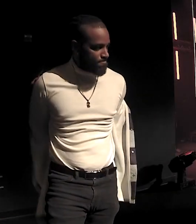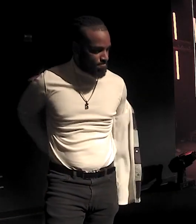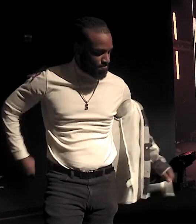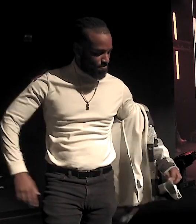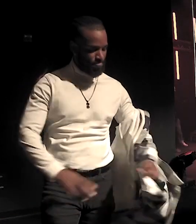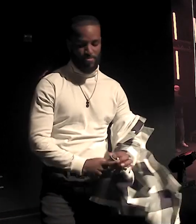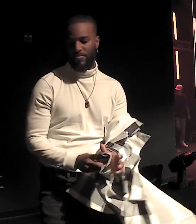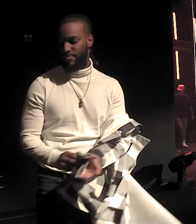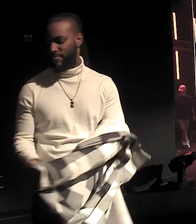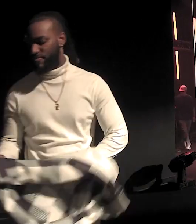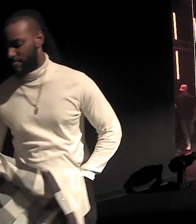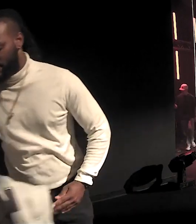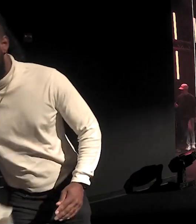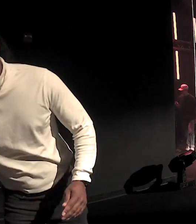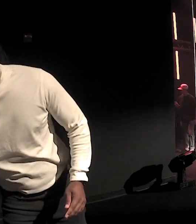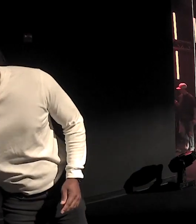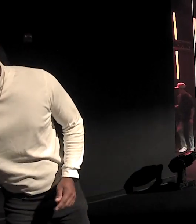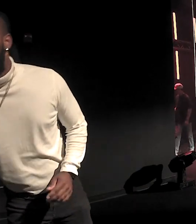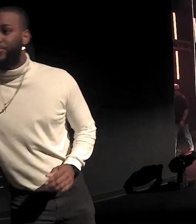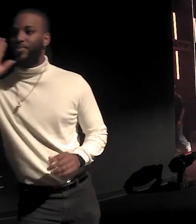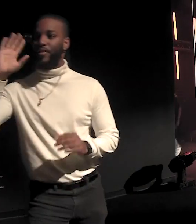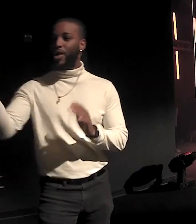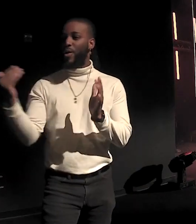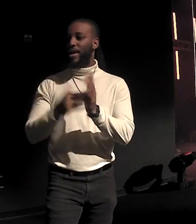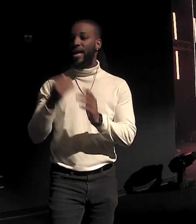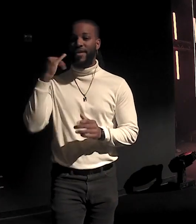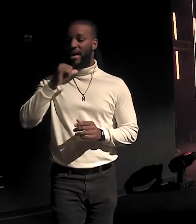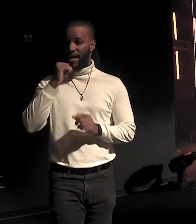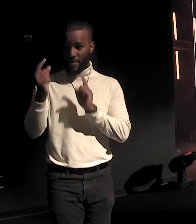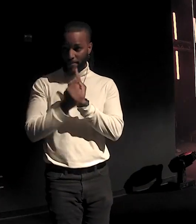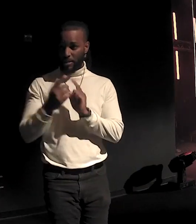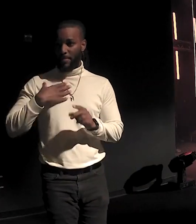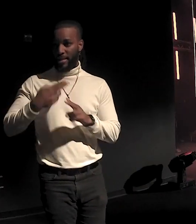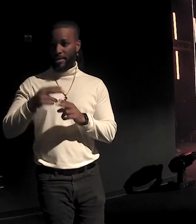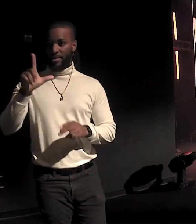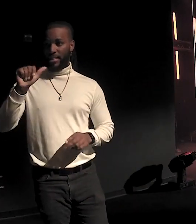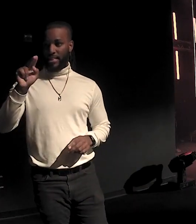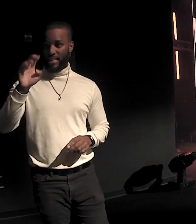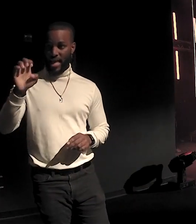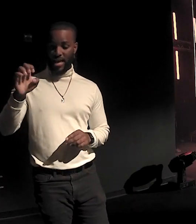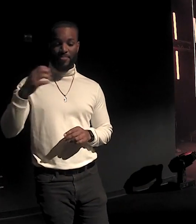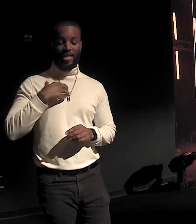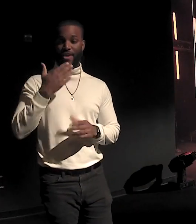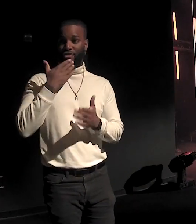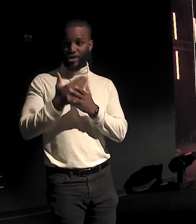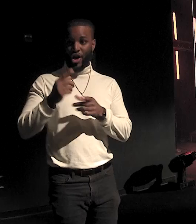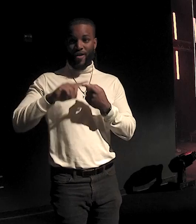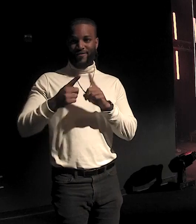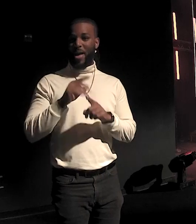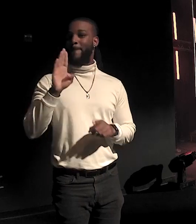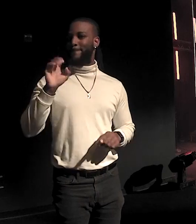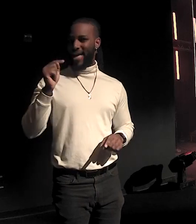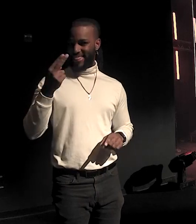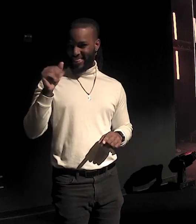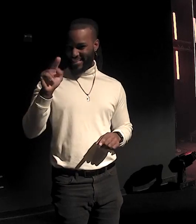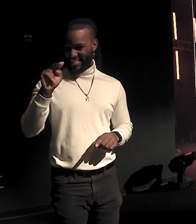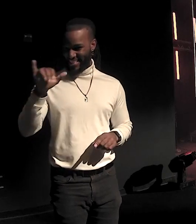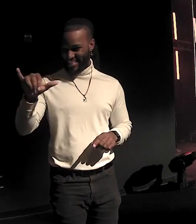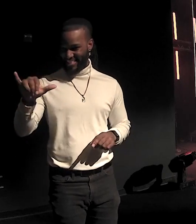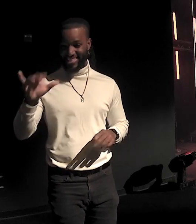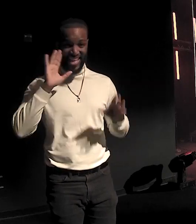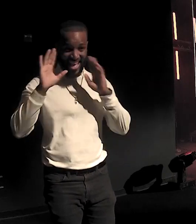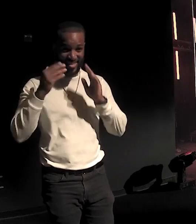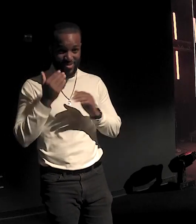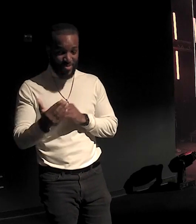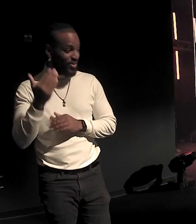Hello again. If I haven't met you, my name's Lane. I'm the student ministry director, and I am joined by one of my good friends, Bethany. Hi, good morning.